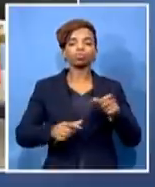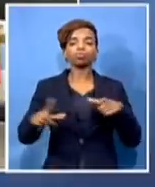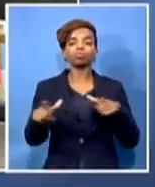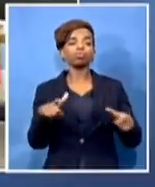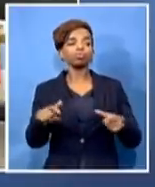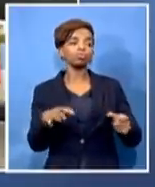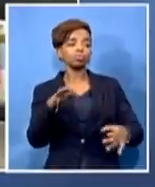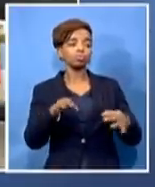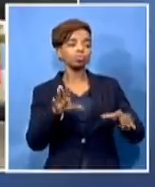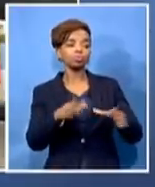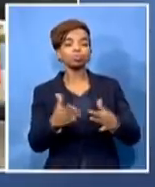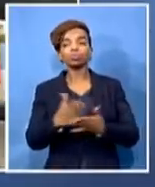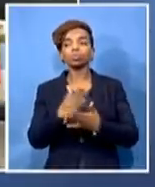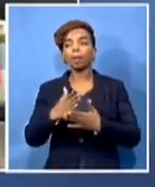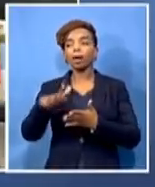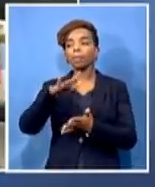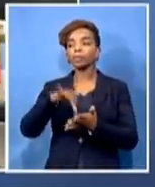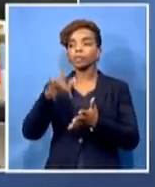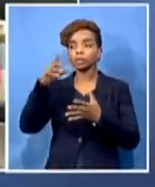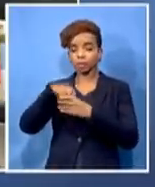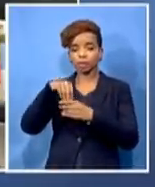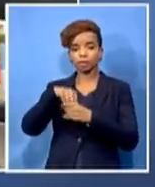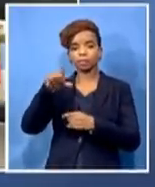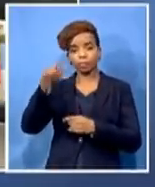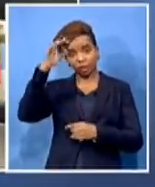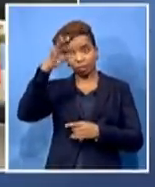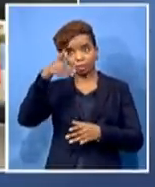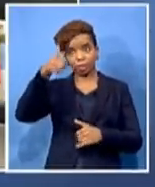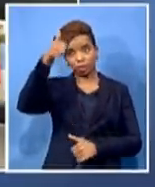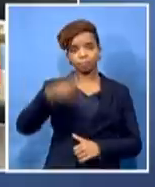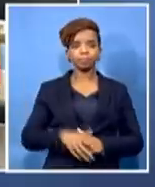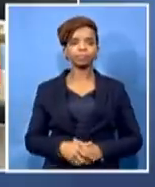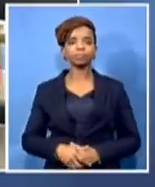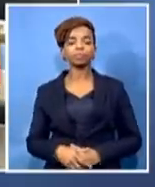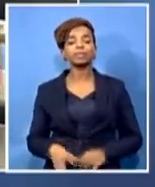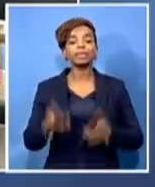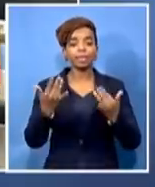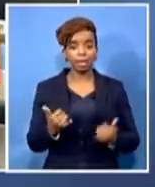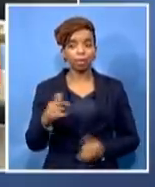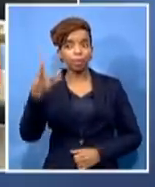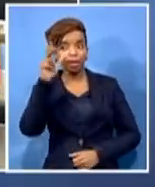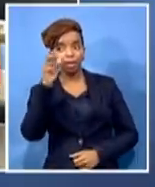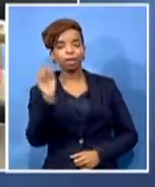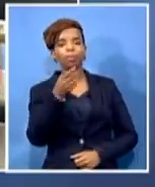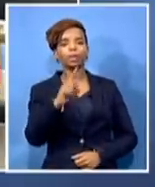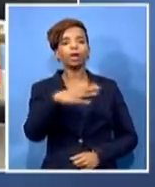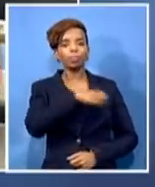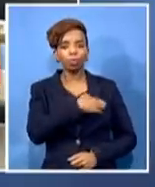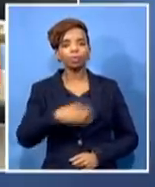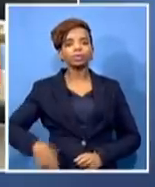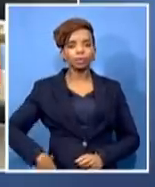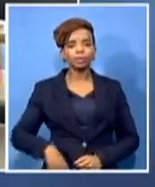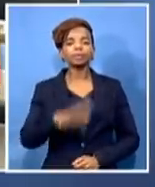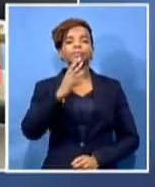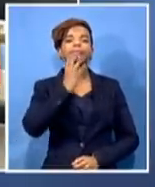former President Kgalema Motlanthe might be brought in as part of the head of a council of elders who will